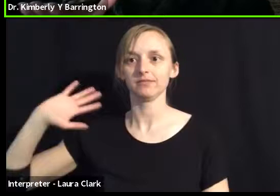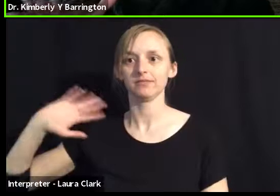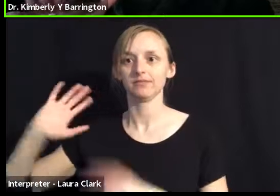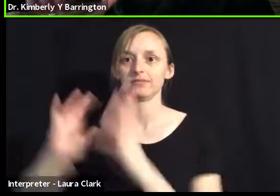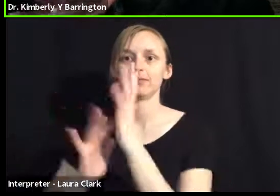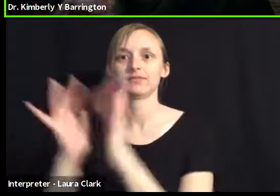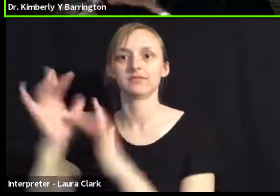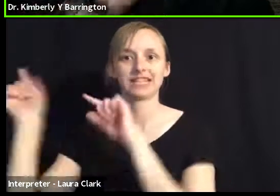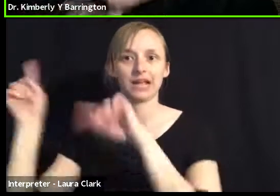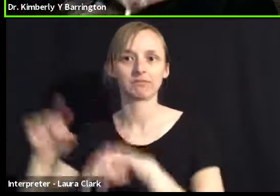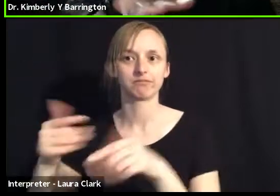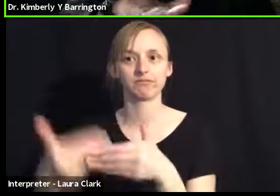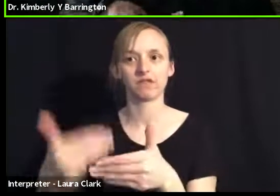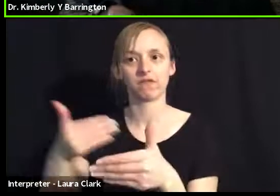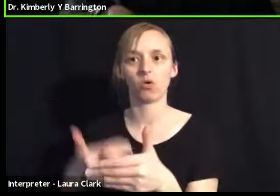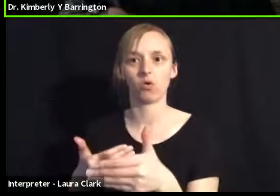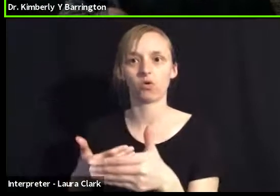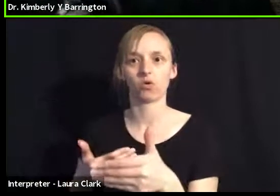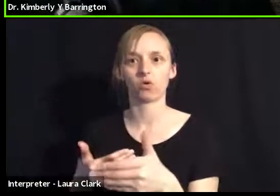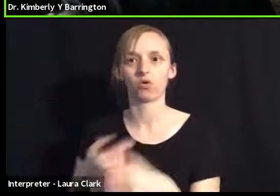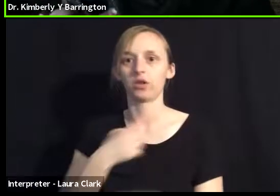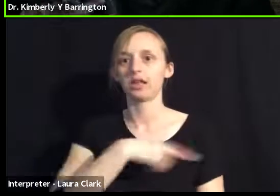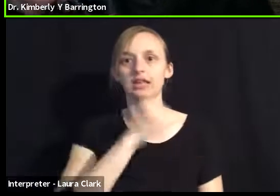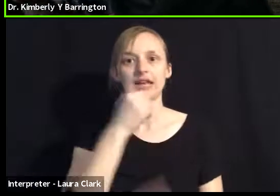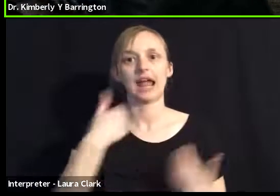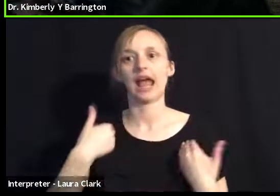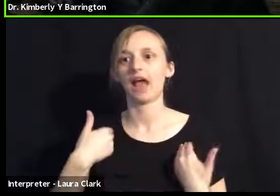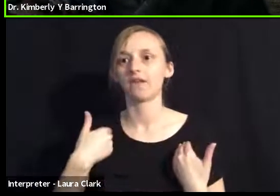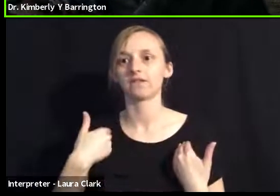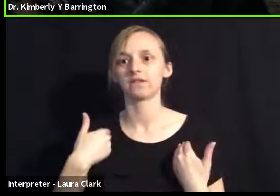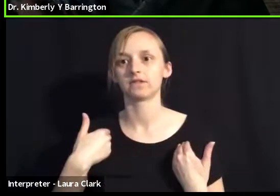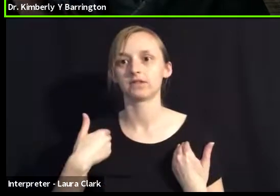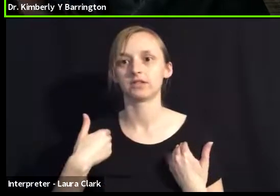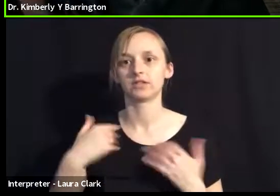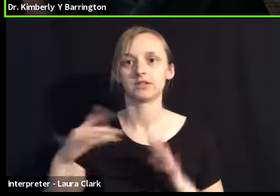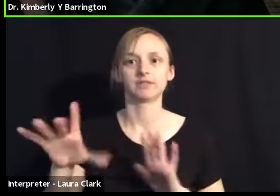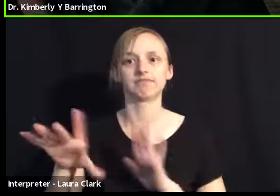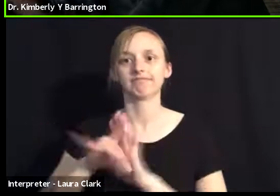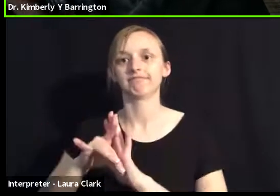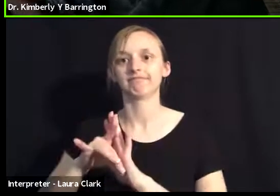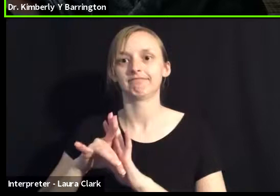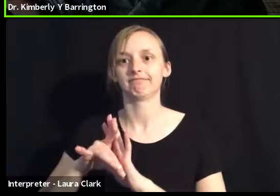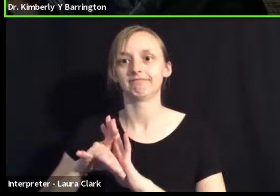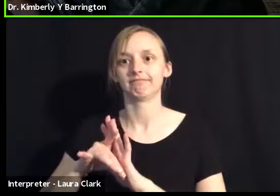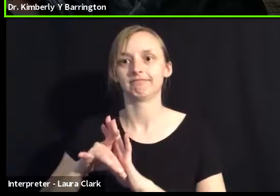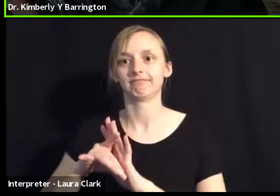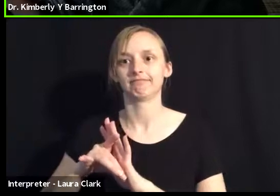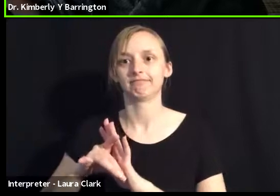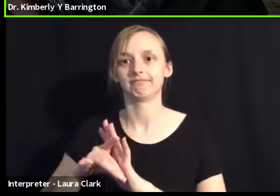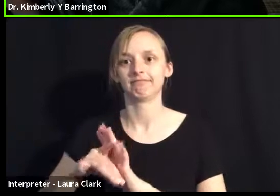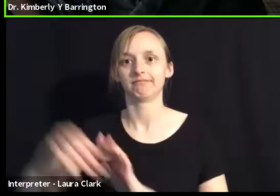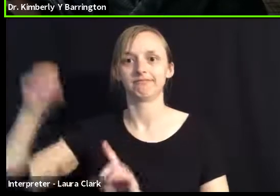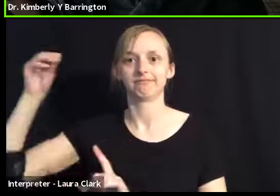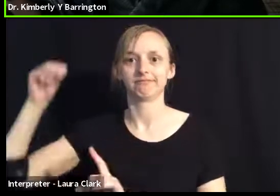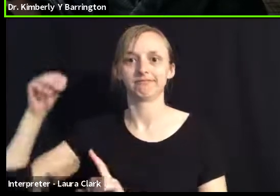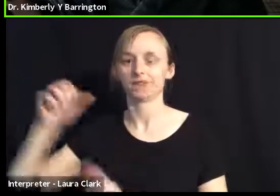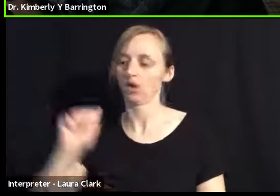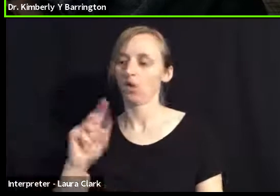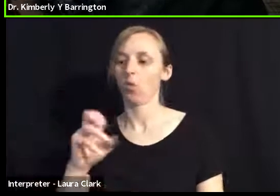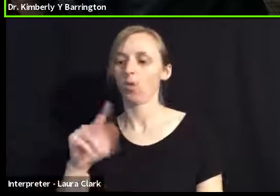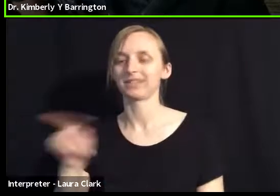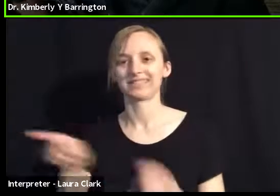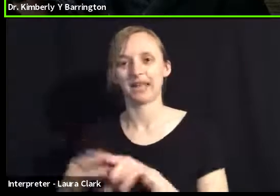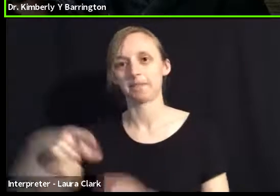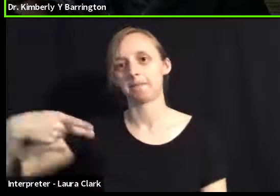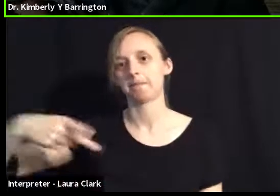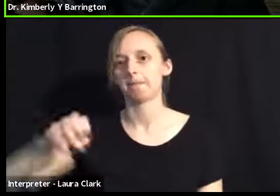came, they didn't have the anointing on them the way they did at the day of Pentecost, right? Okay,